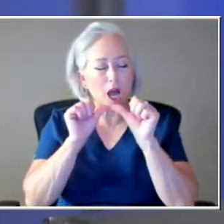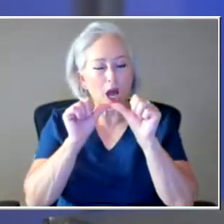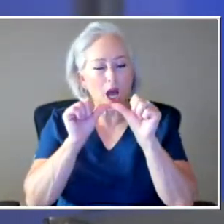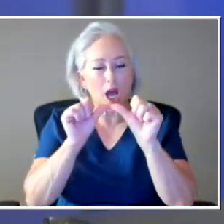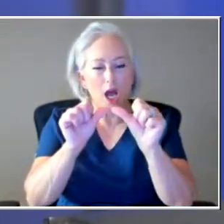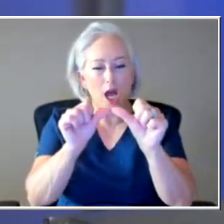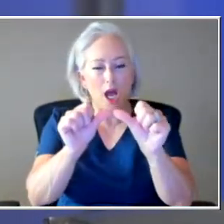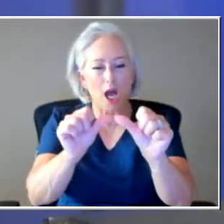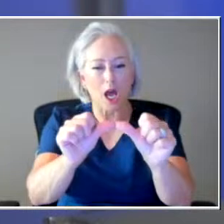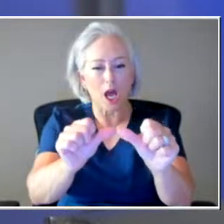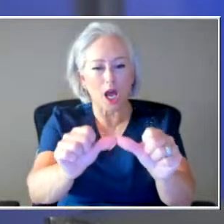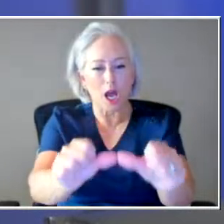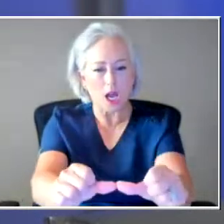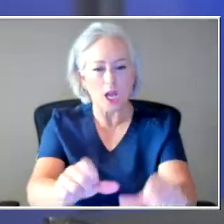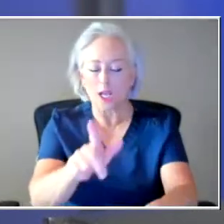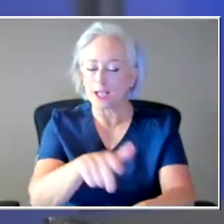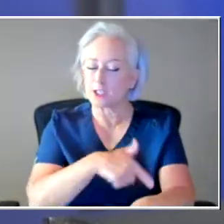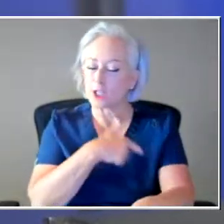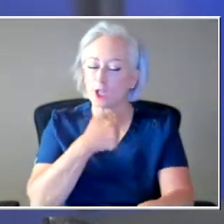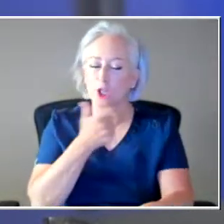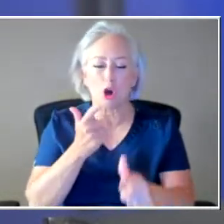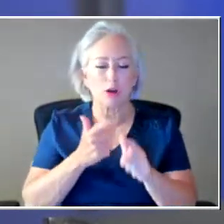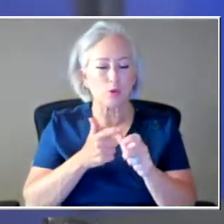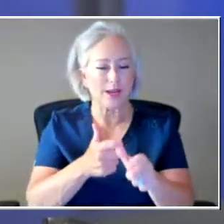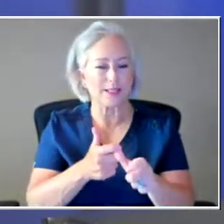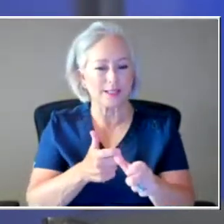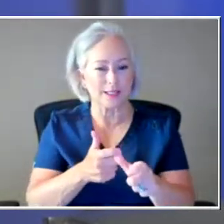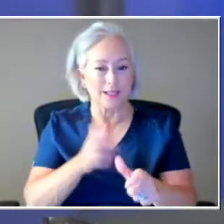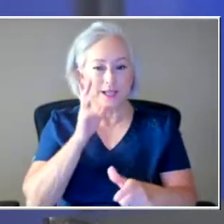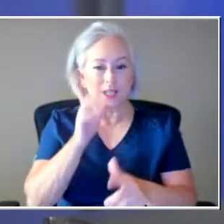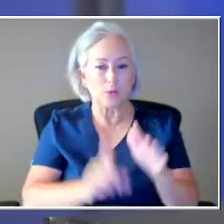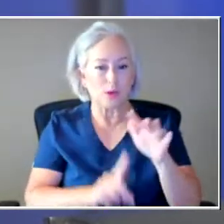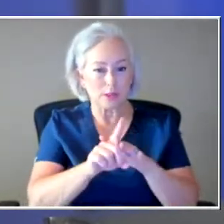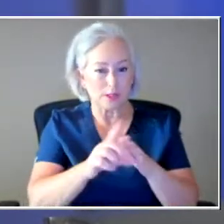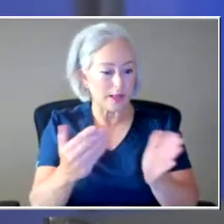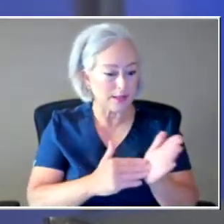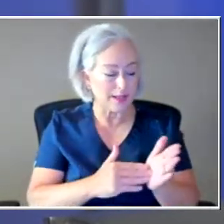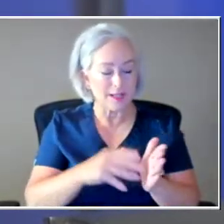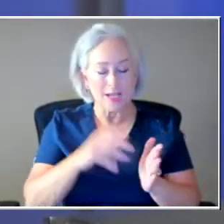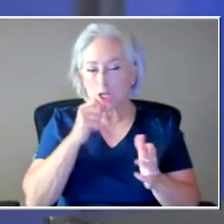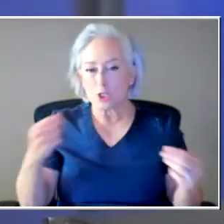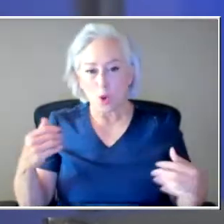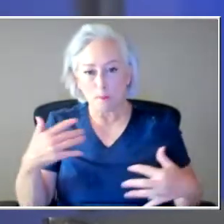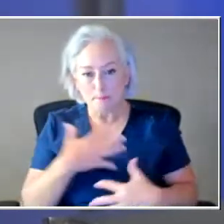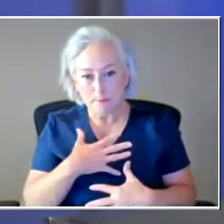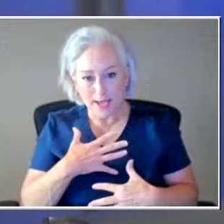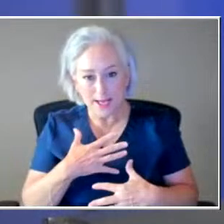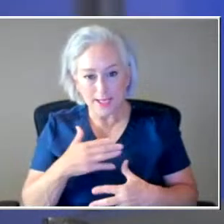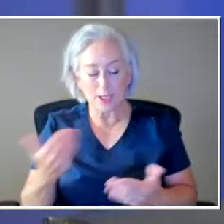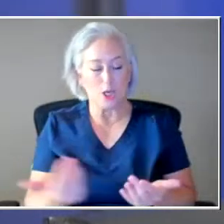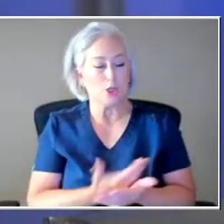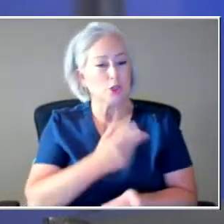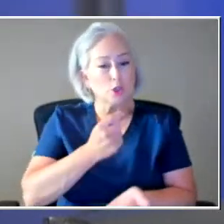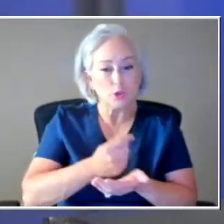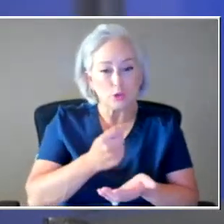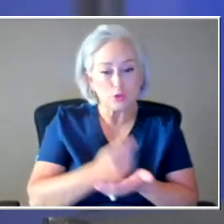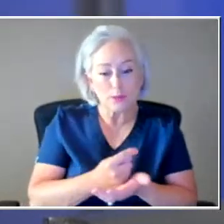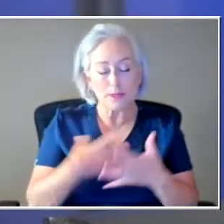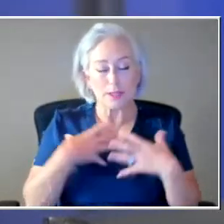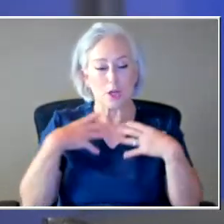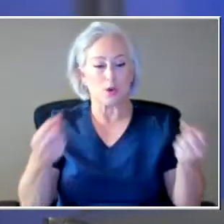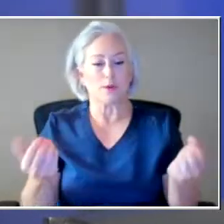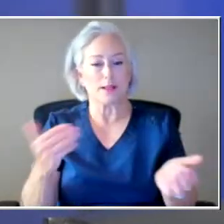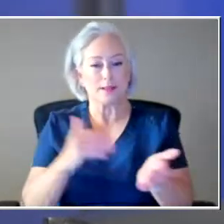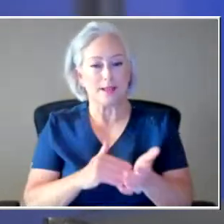race. It's going to come back. Don't panic. I'll get you new treatment. We'll get you back in remission. My goal is for you to live a good life,